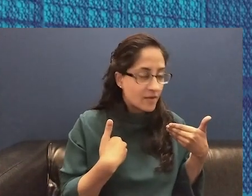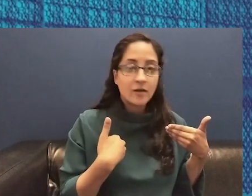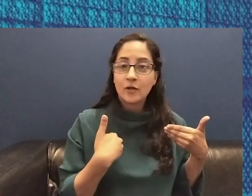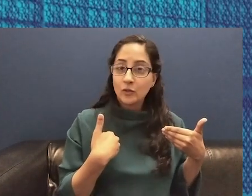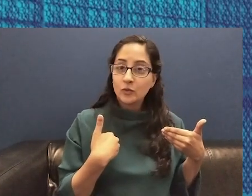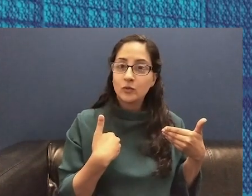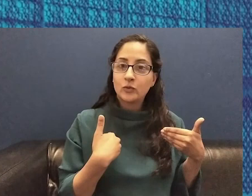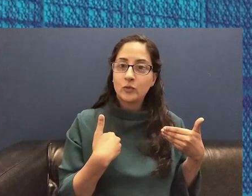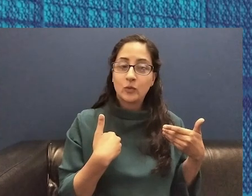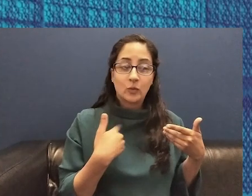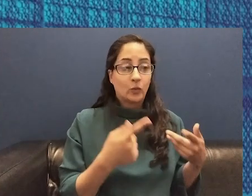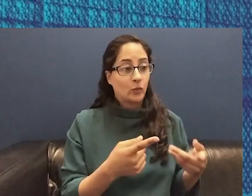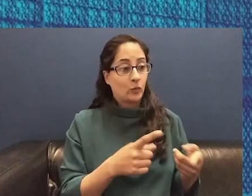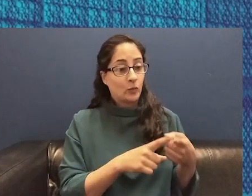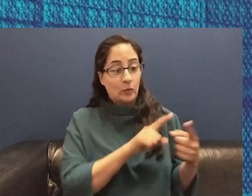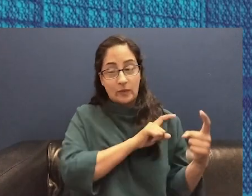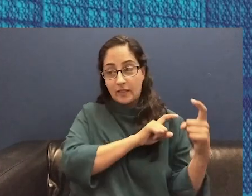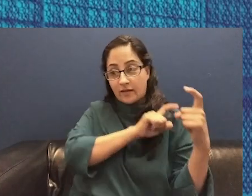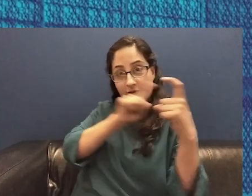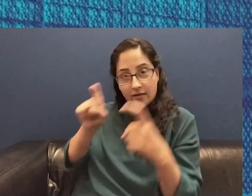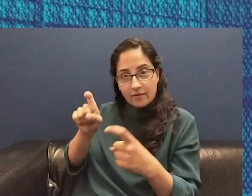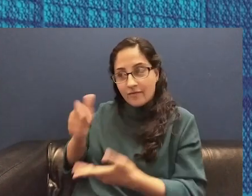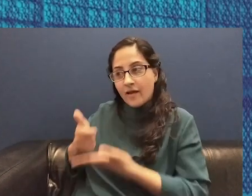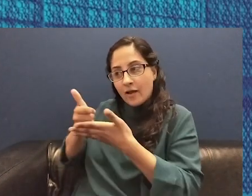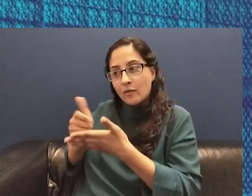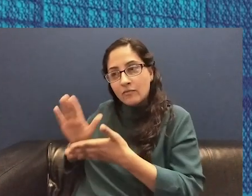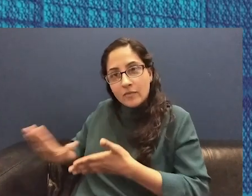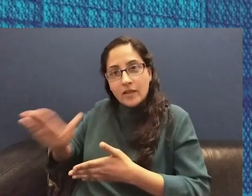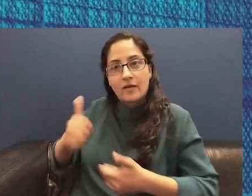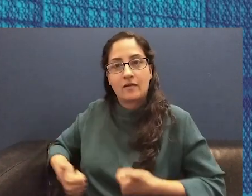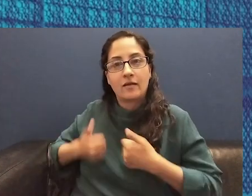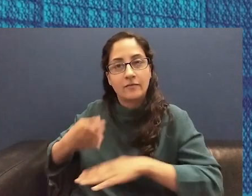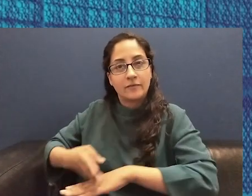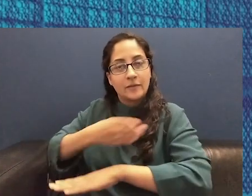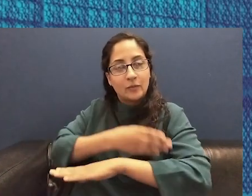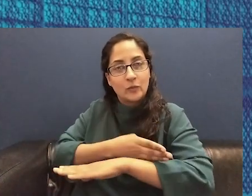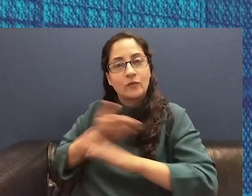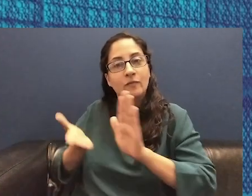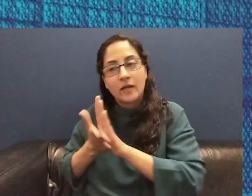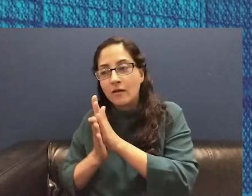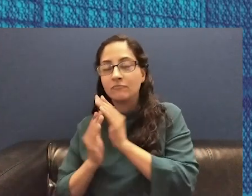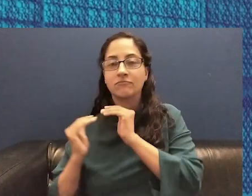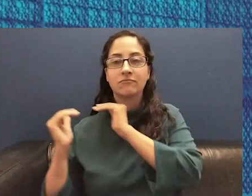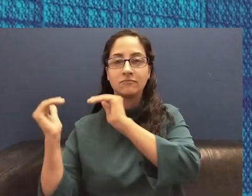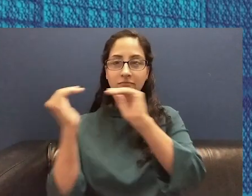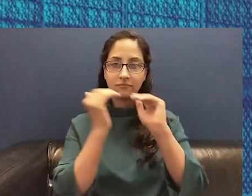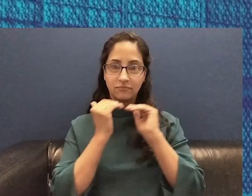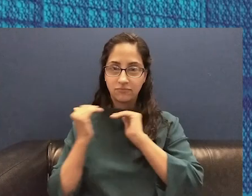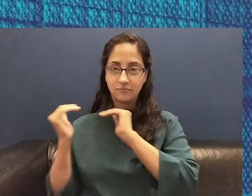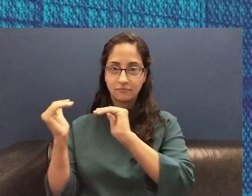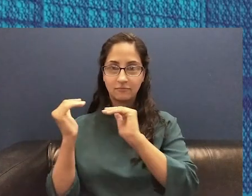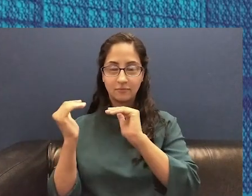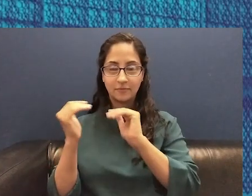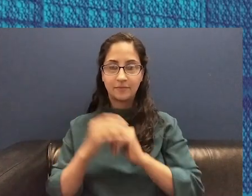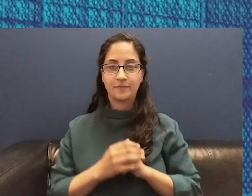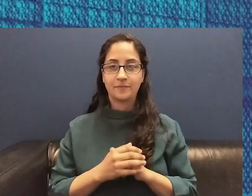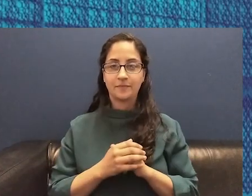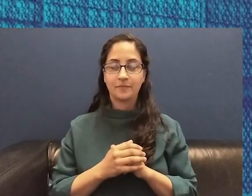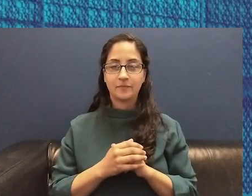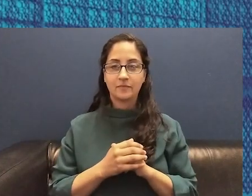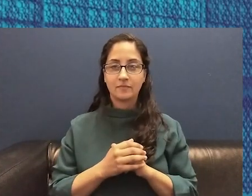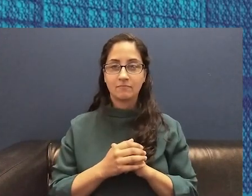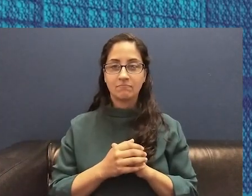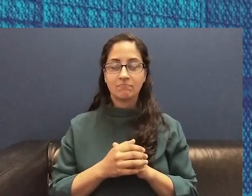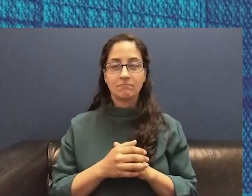as an opportunity for leadership, to shape a world that is more peaceful and prosperous and pluralist